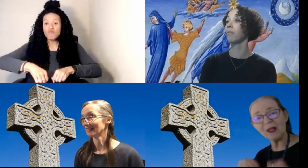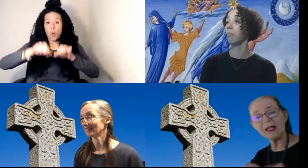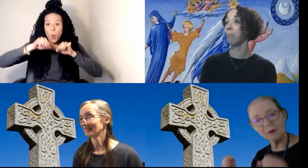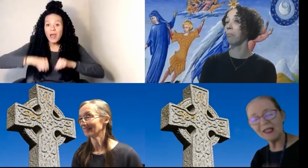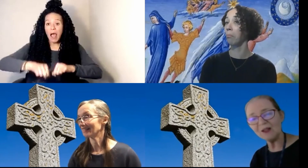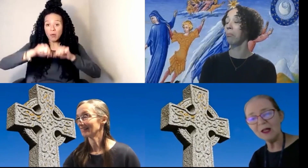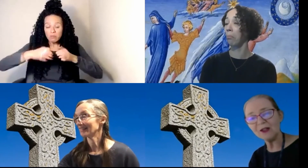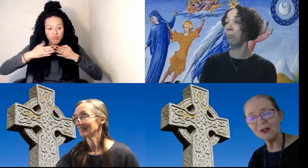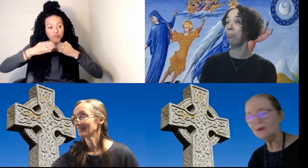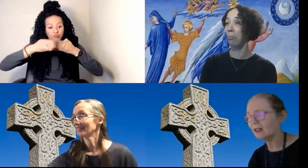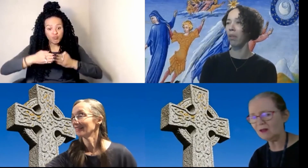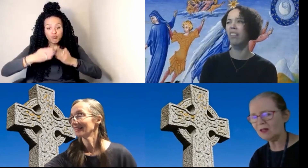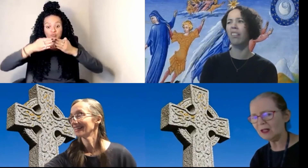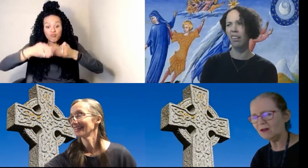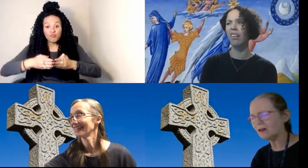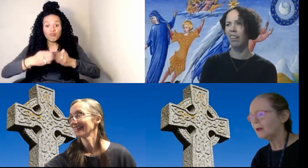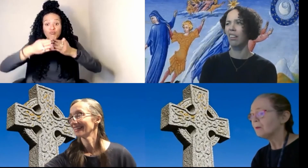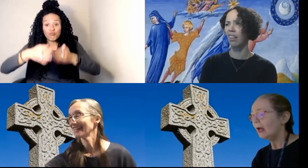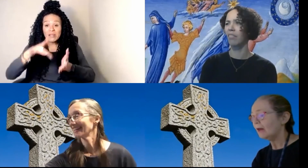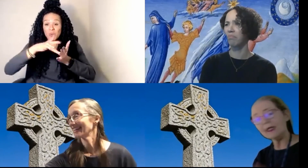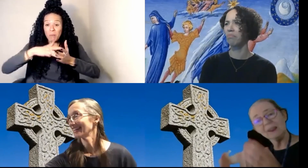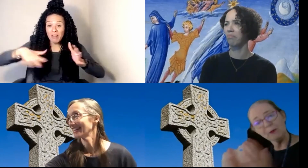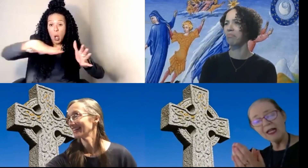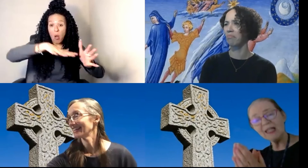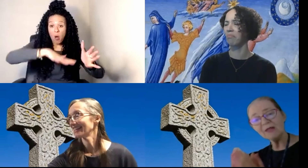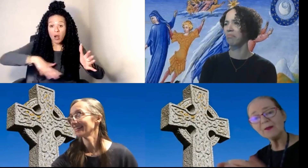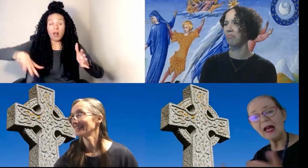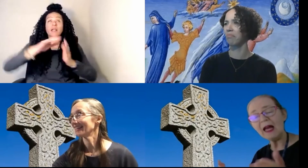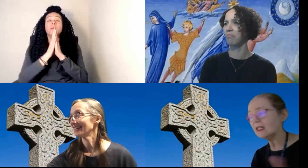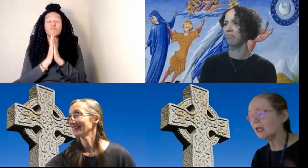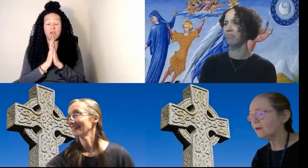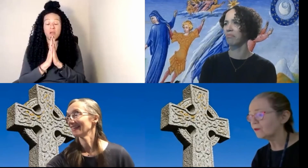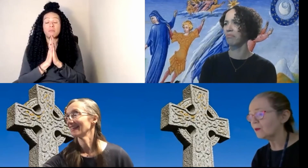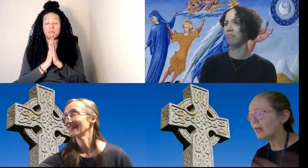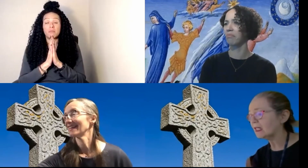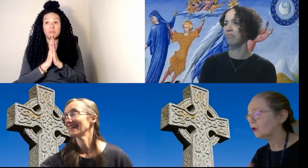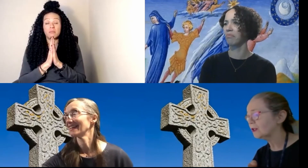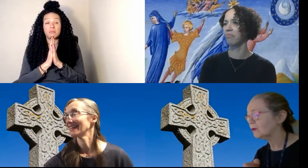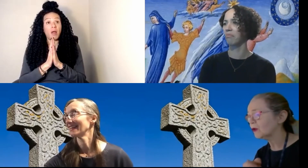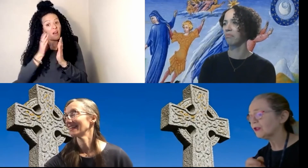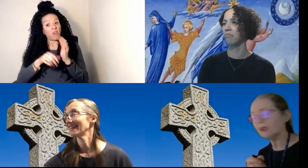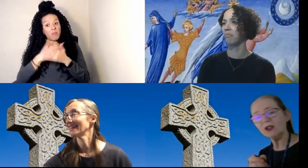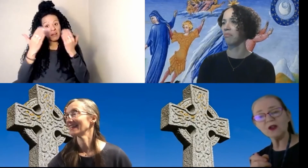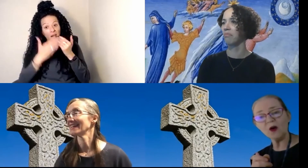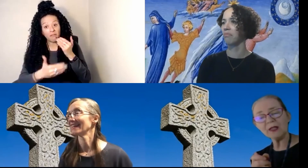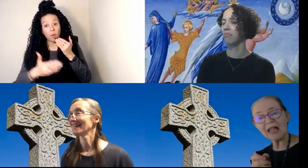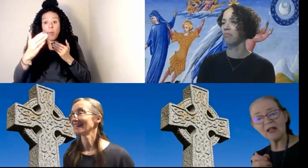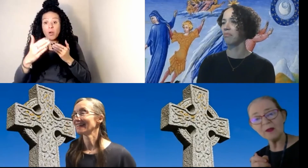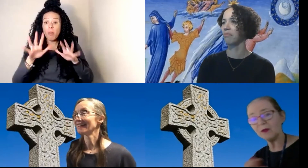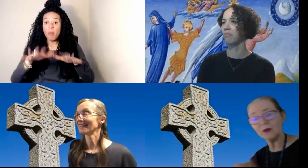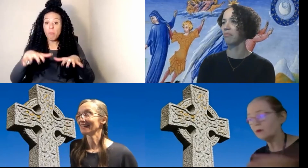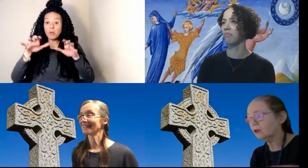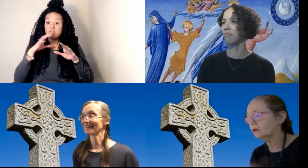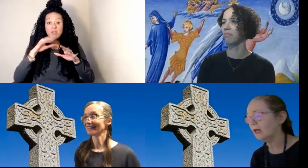which I quite like, but taking a while to do that. It's quite a big loch. And then he's prayed, and from that day on, the monster stopped